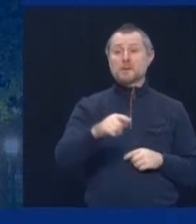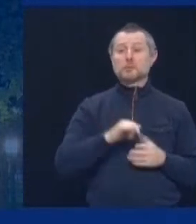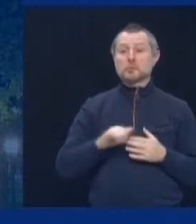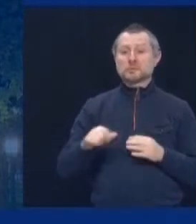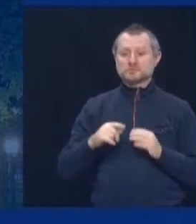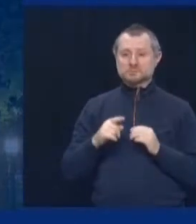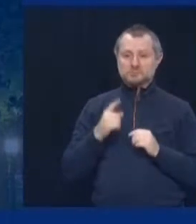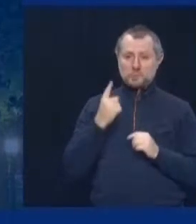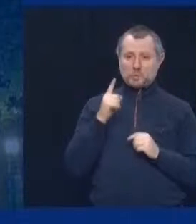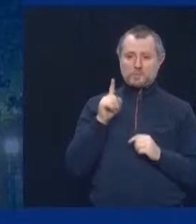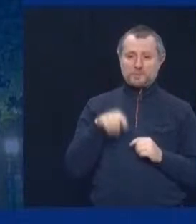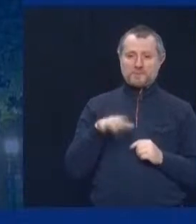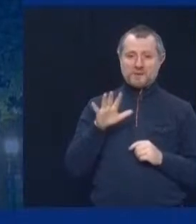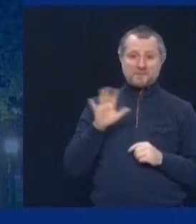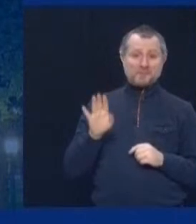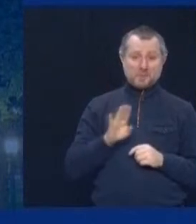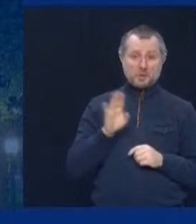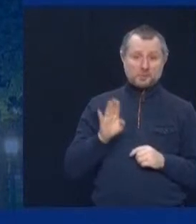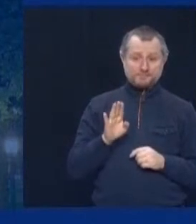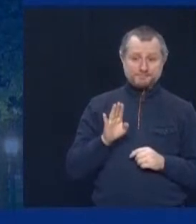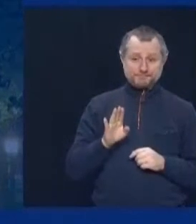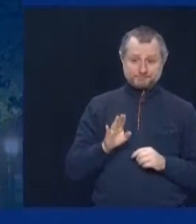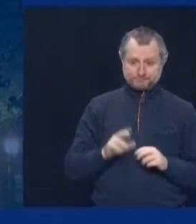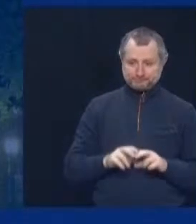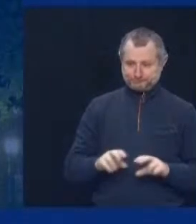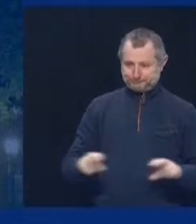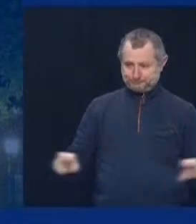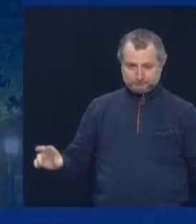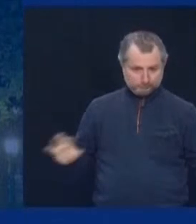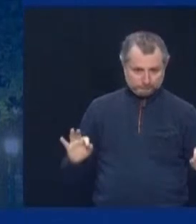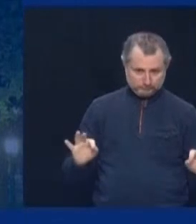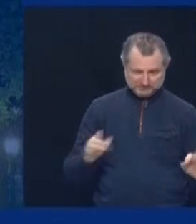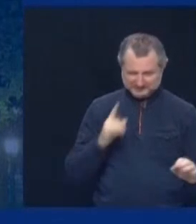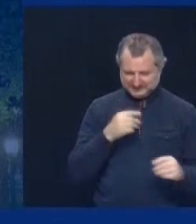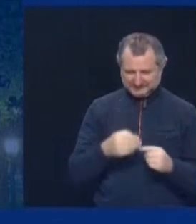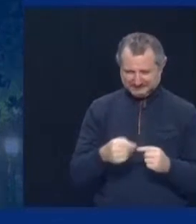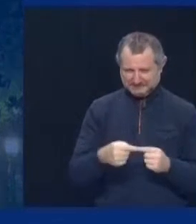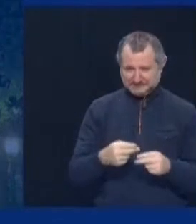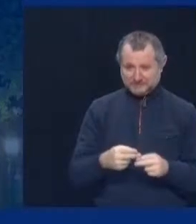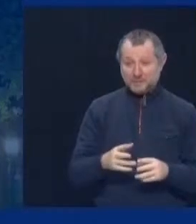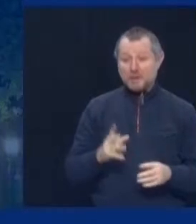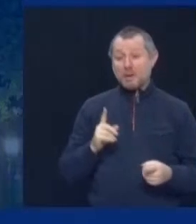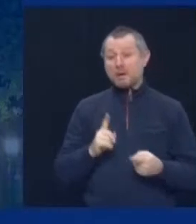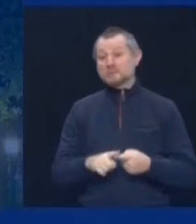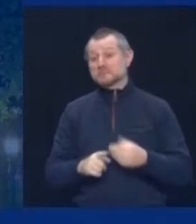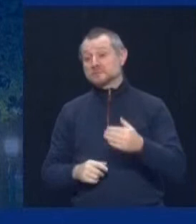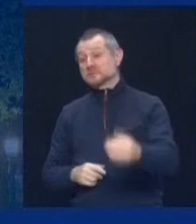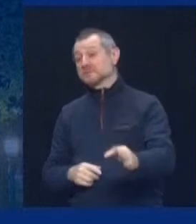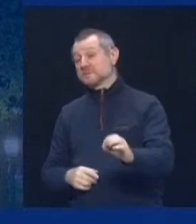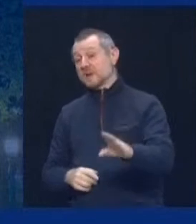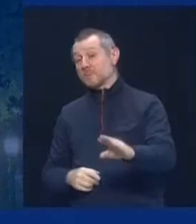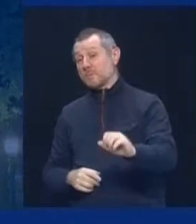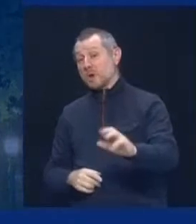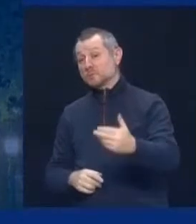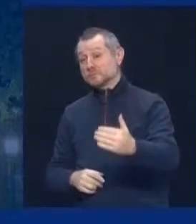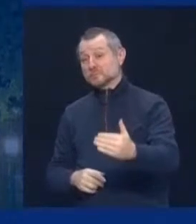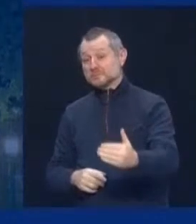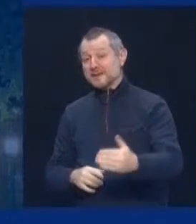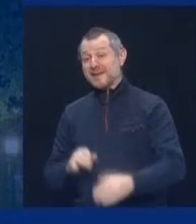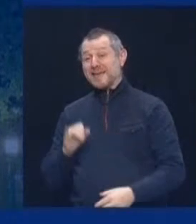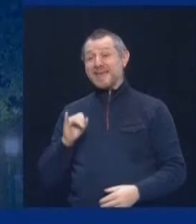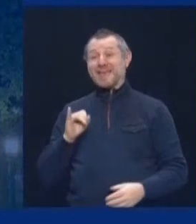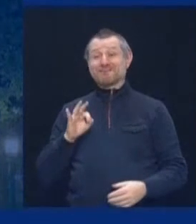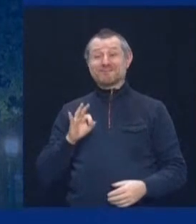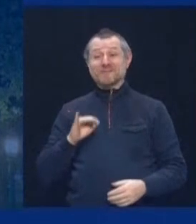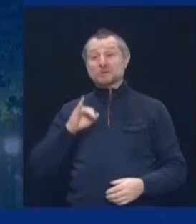billion until we know where we are on the other side. If Joe Biden,